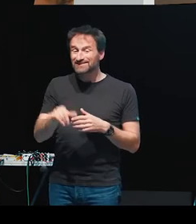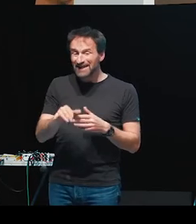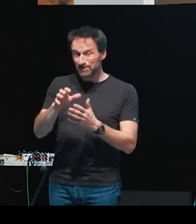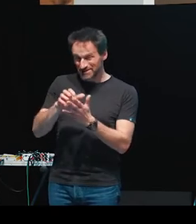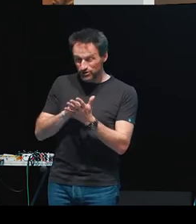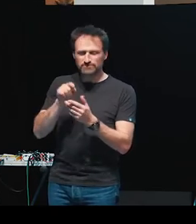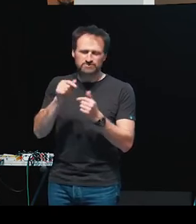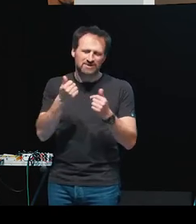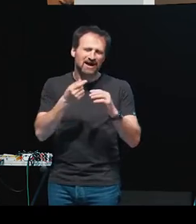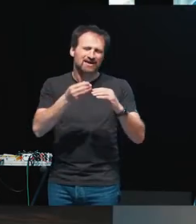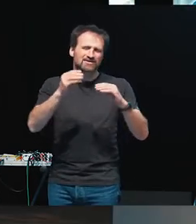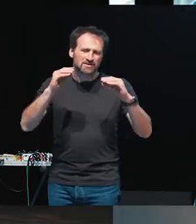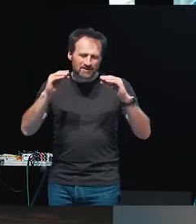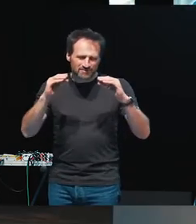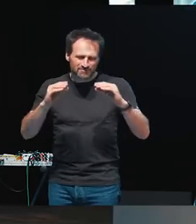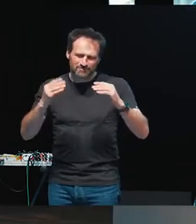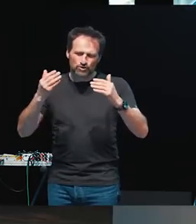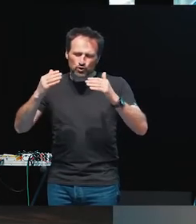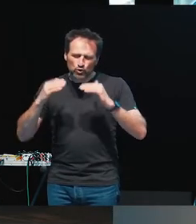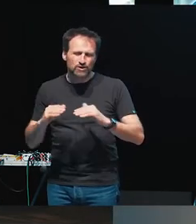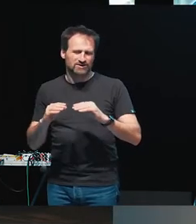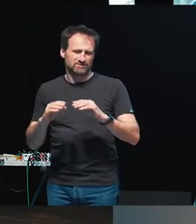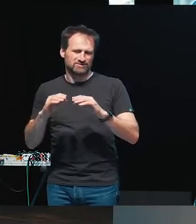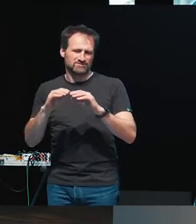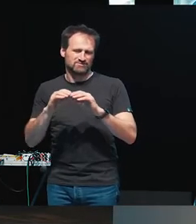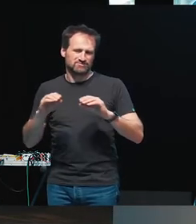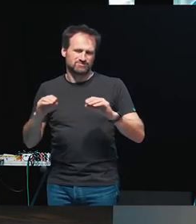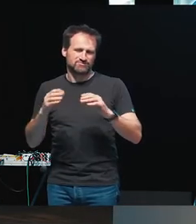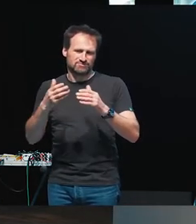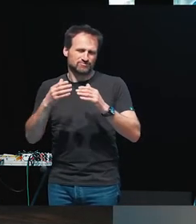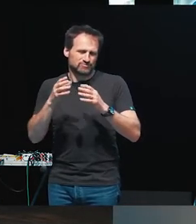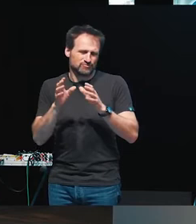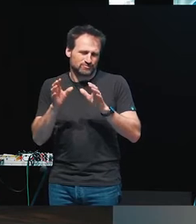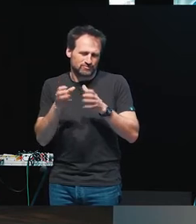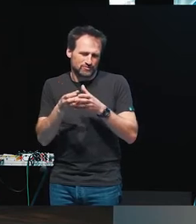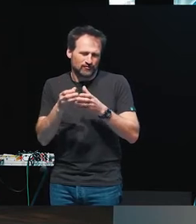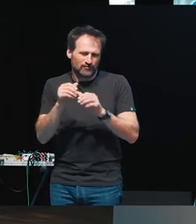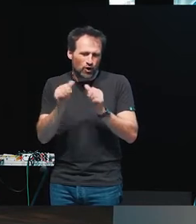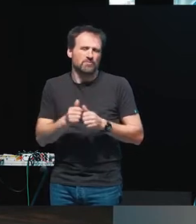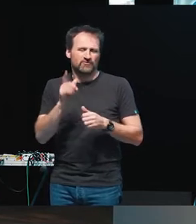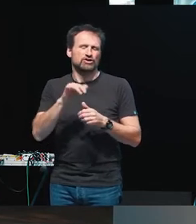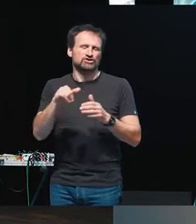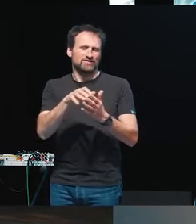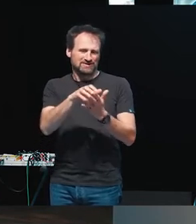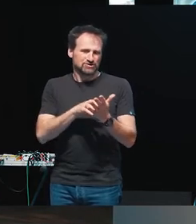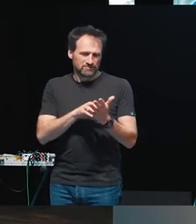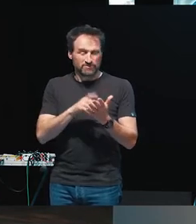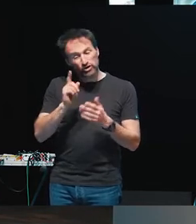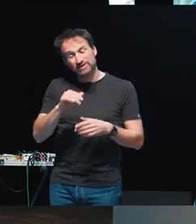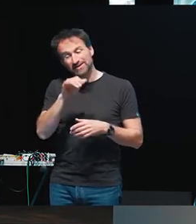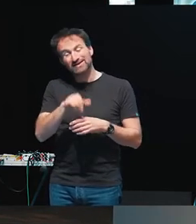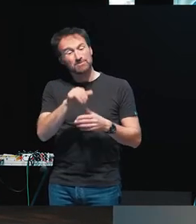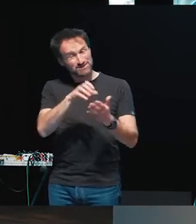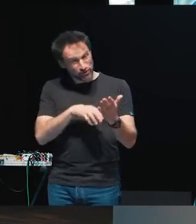JavaScript. This means that every JS program is a valid TypeScript program. And this allows us to slowly